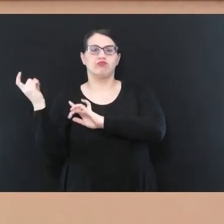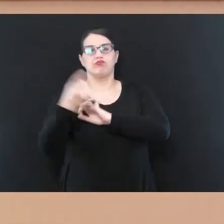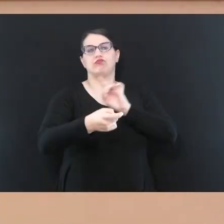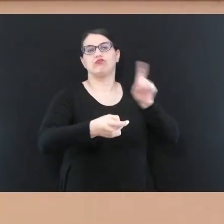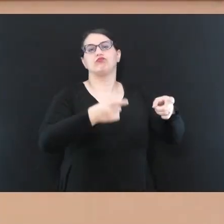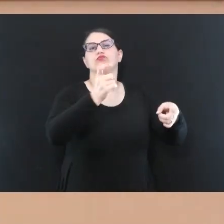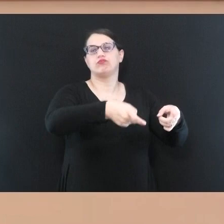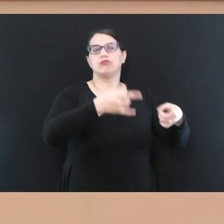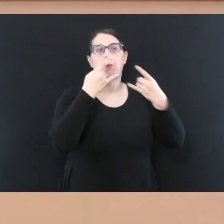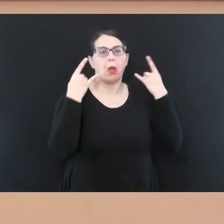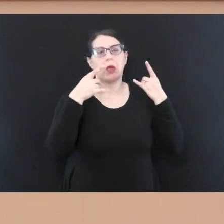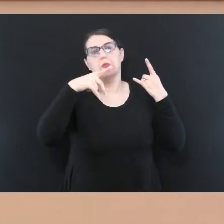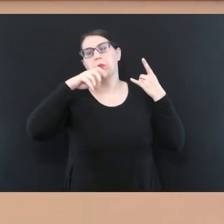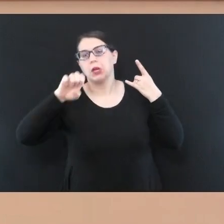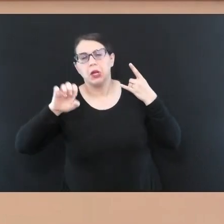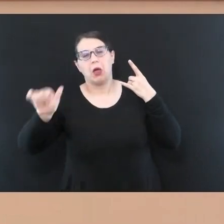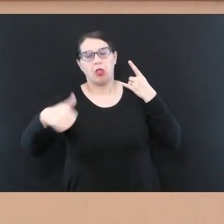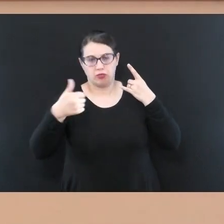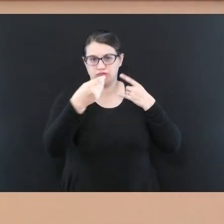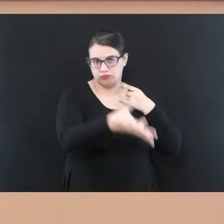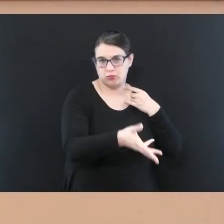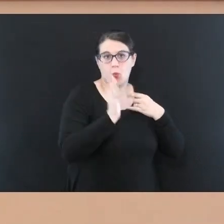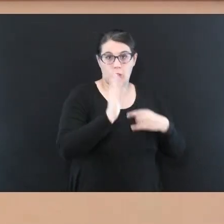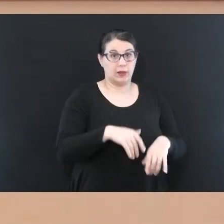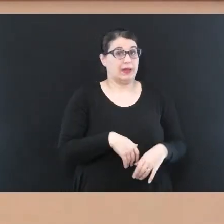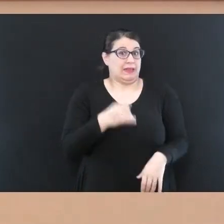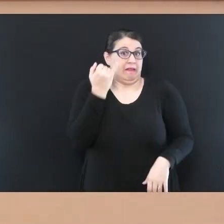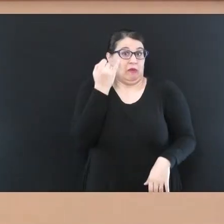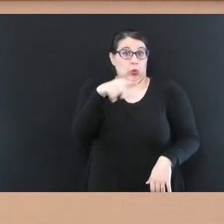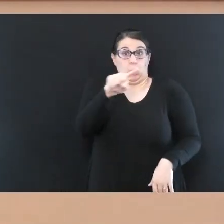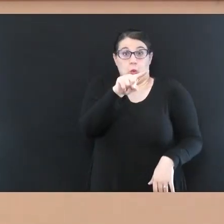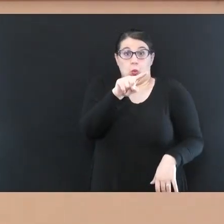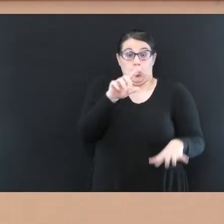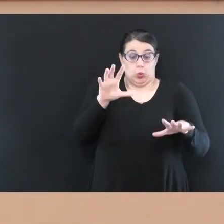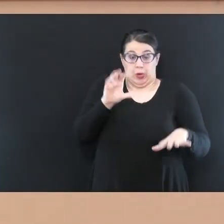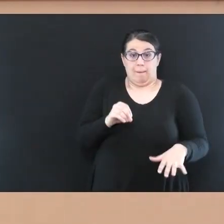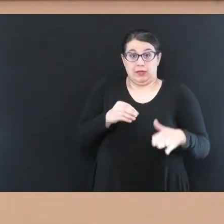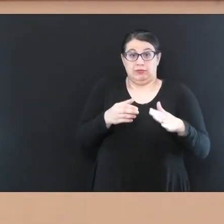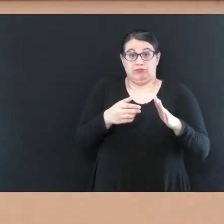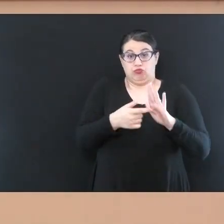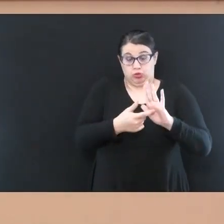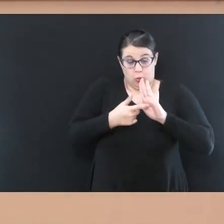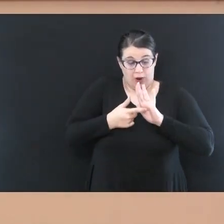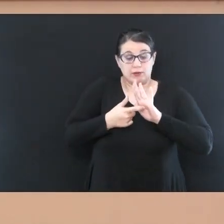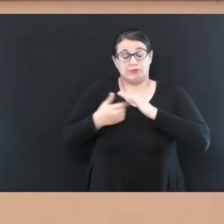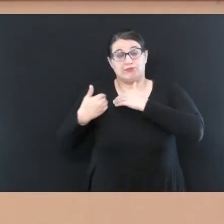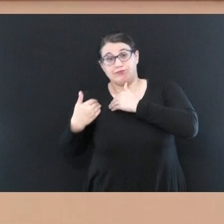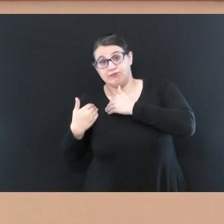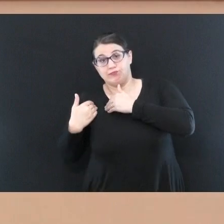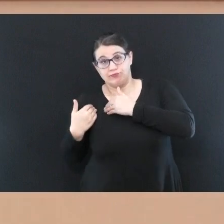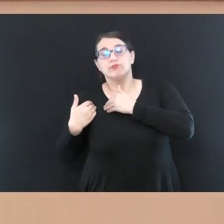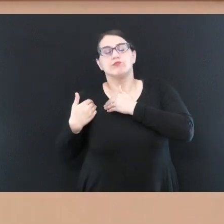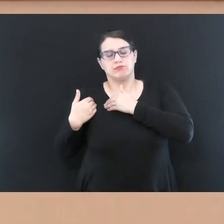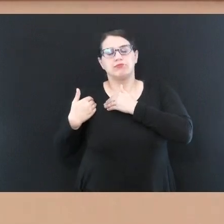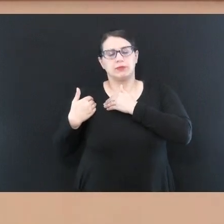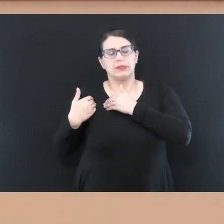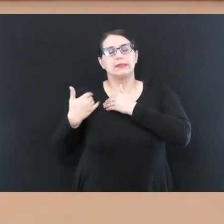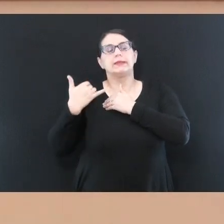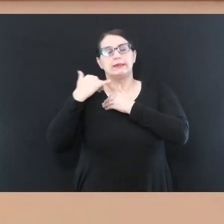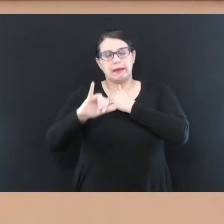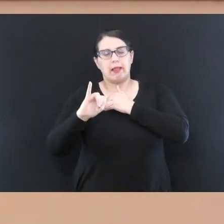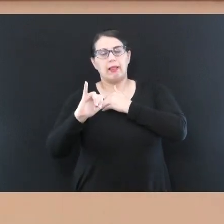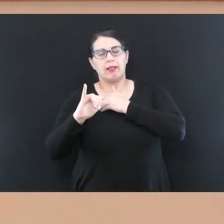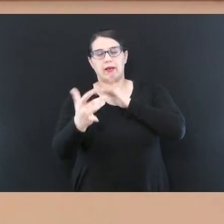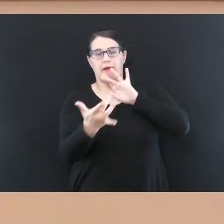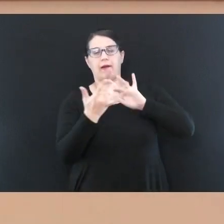PPE, particularly if it's up to your organization to procure that, but we can provide that assistance.